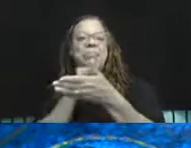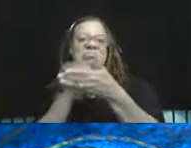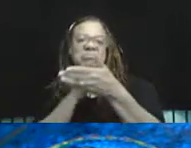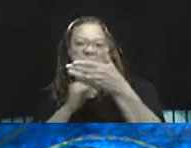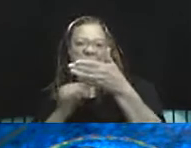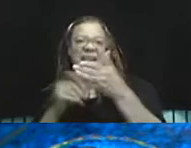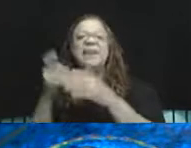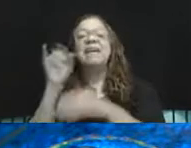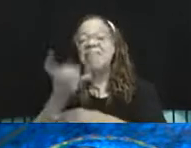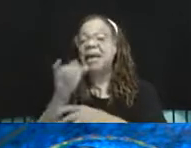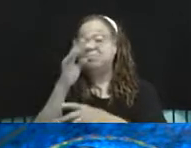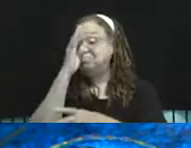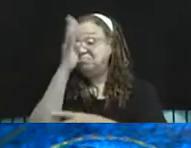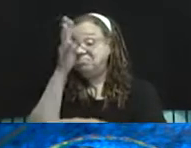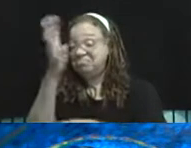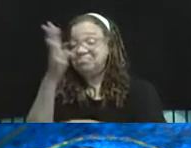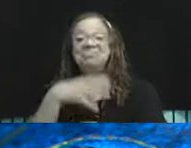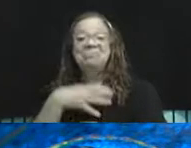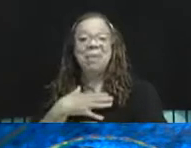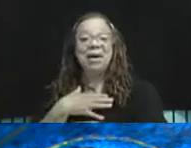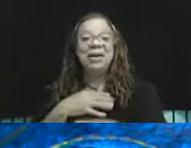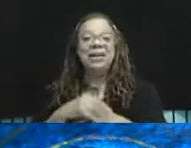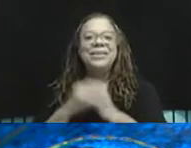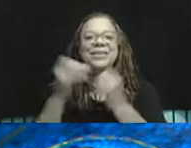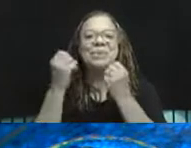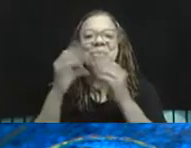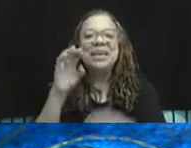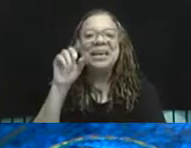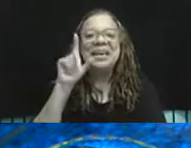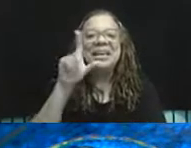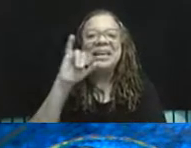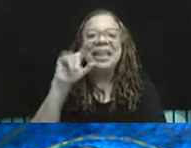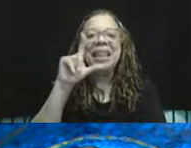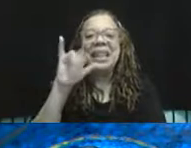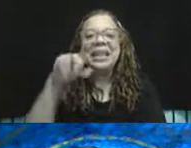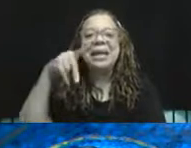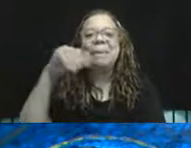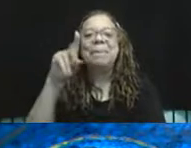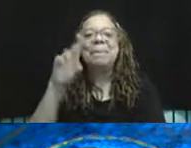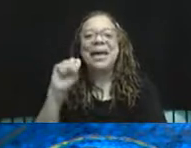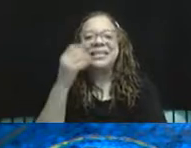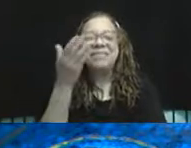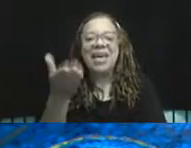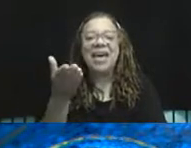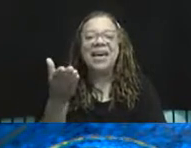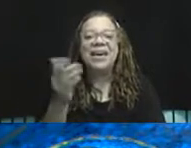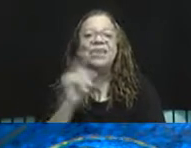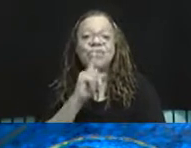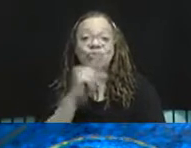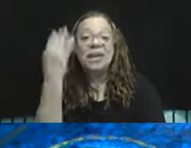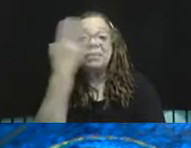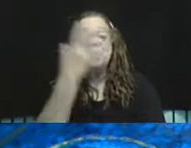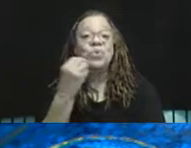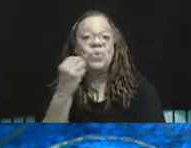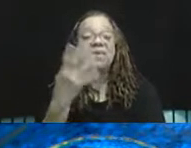of came from There all are my so studies. many lily pads there. Yeah, there really is. It's really beautiful. And it kind